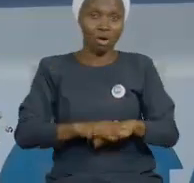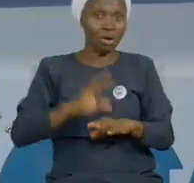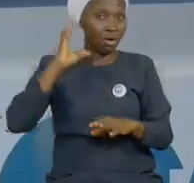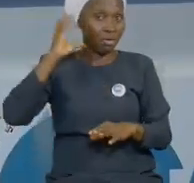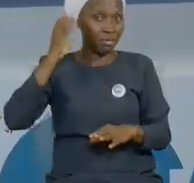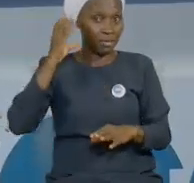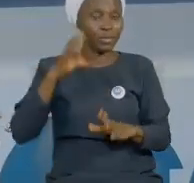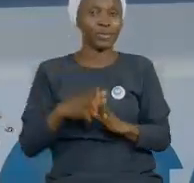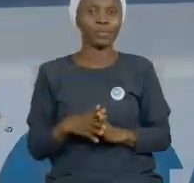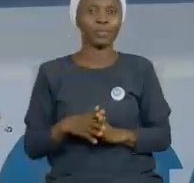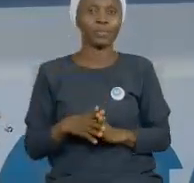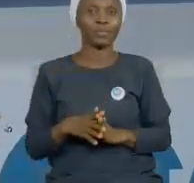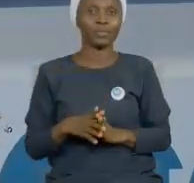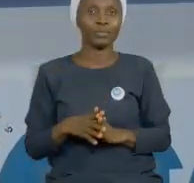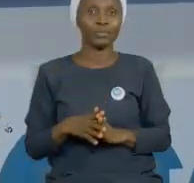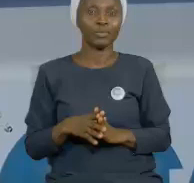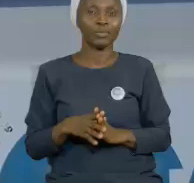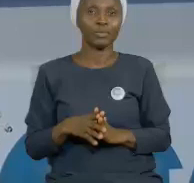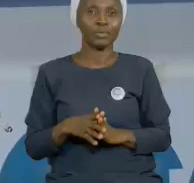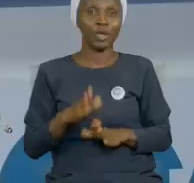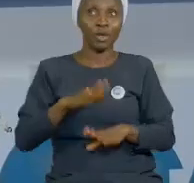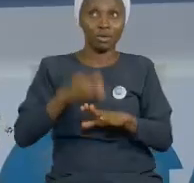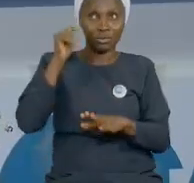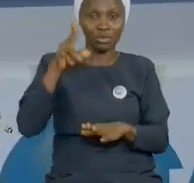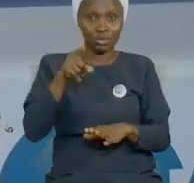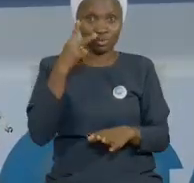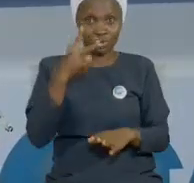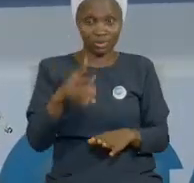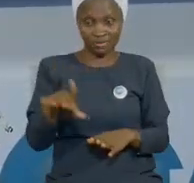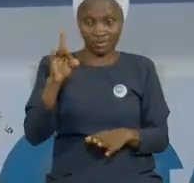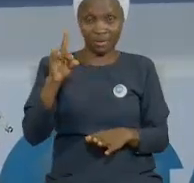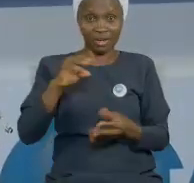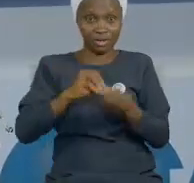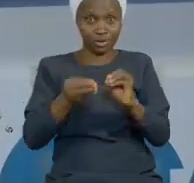you equally see a number below your screen.